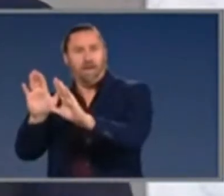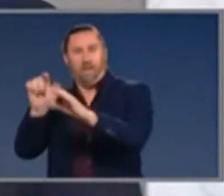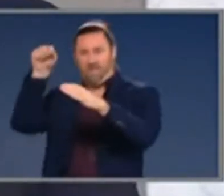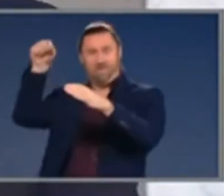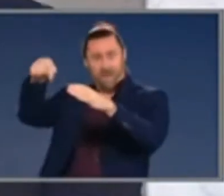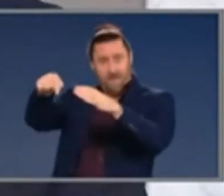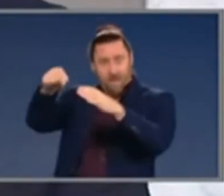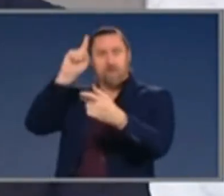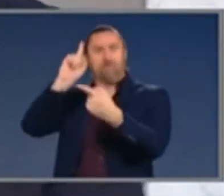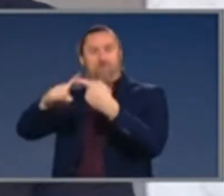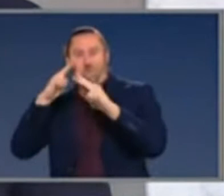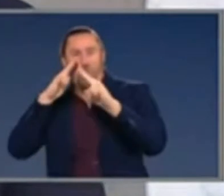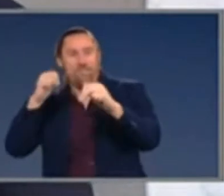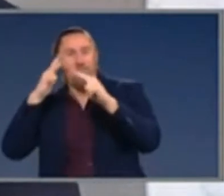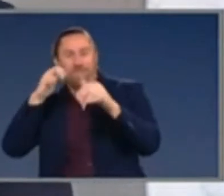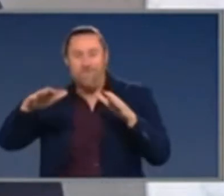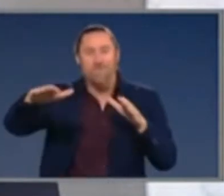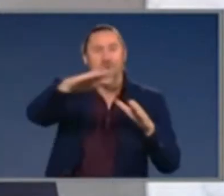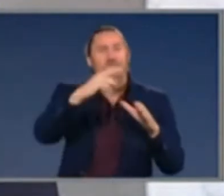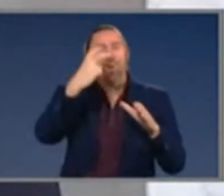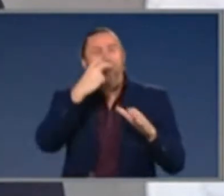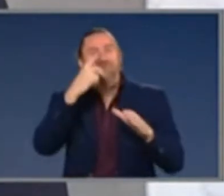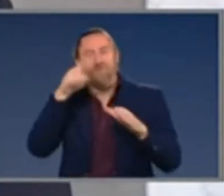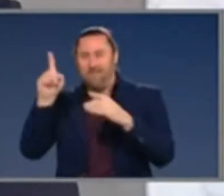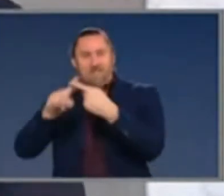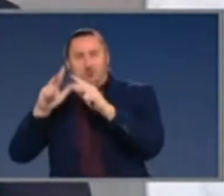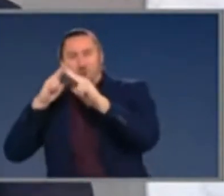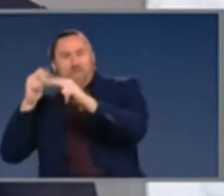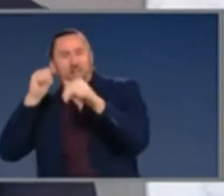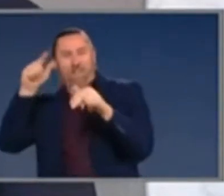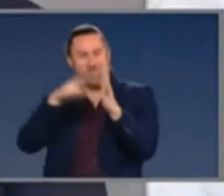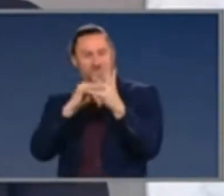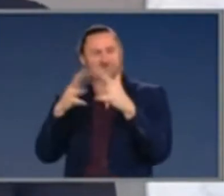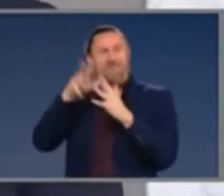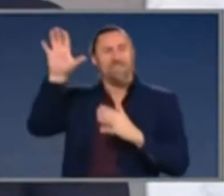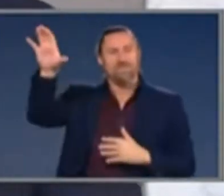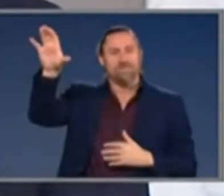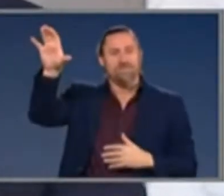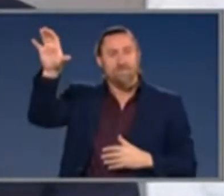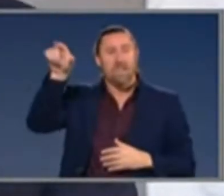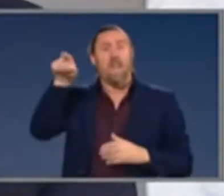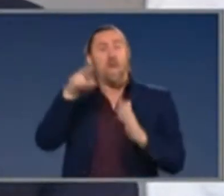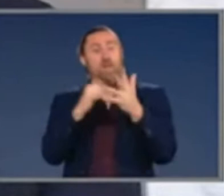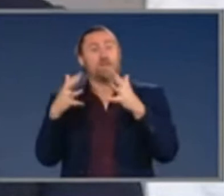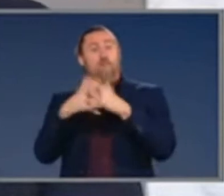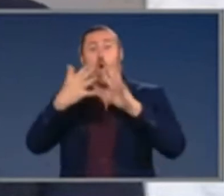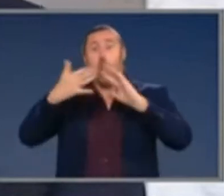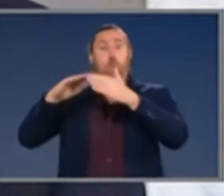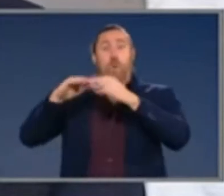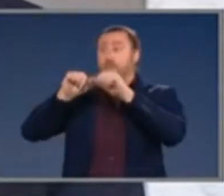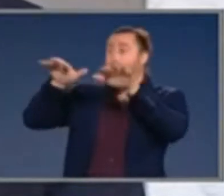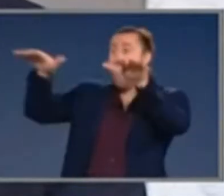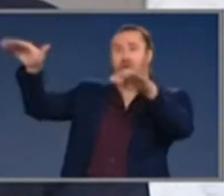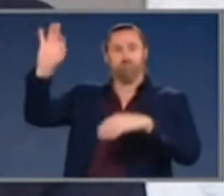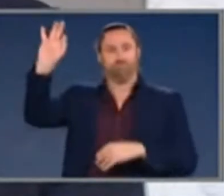ensure that there was a continued continuity of care in those places. There was not broad-based community transmission that led